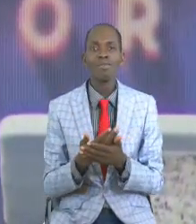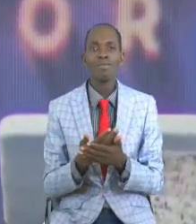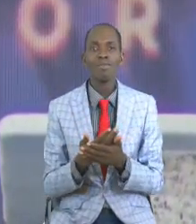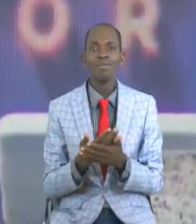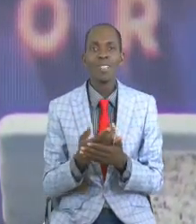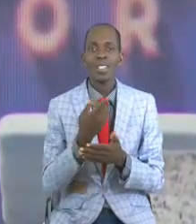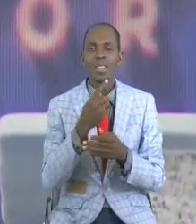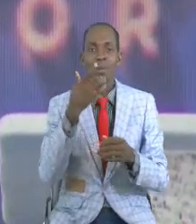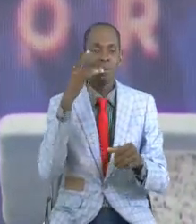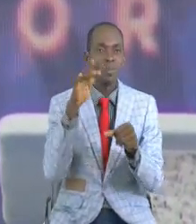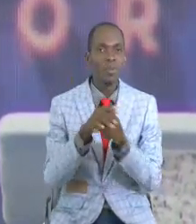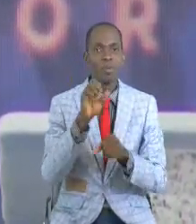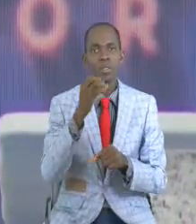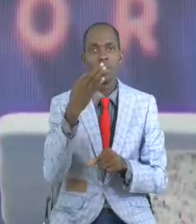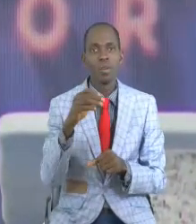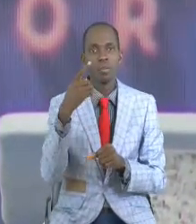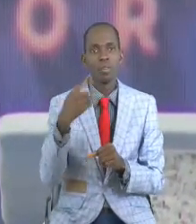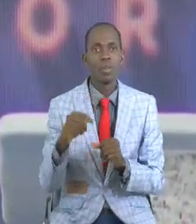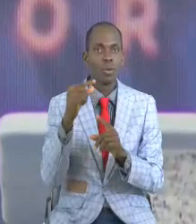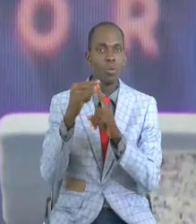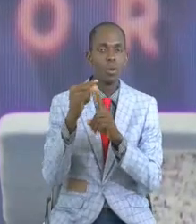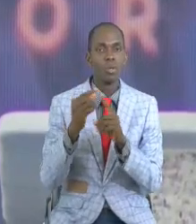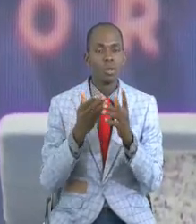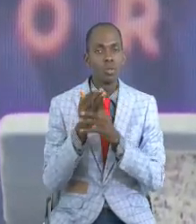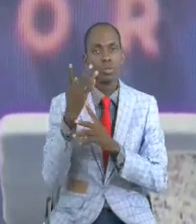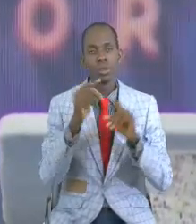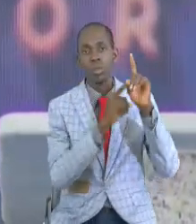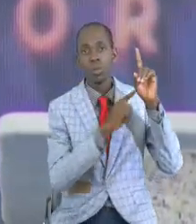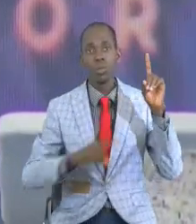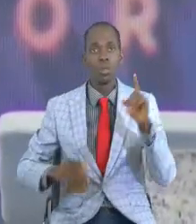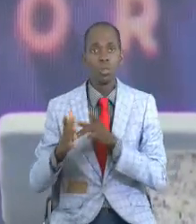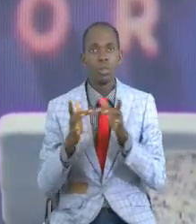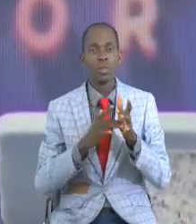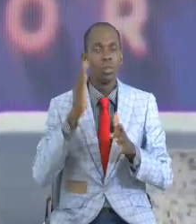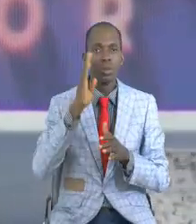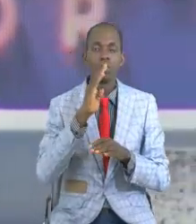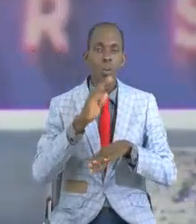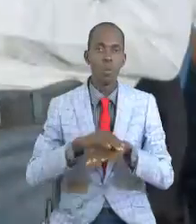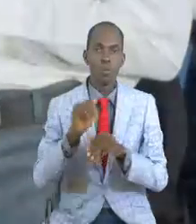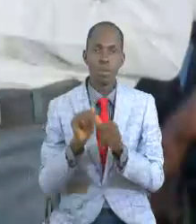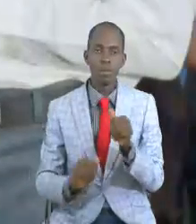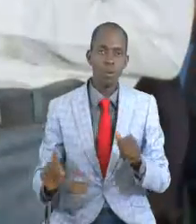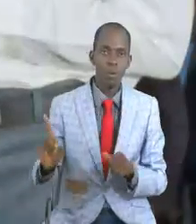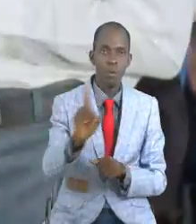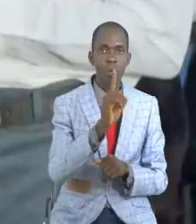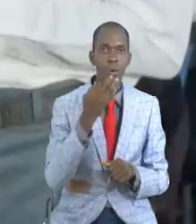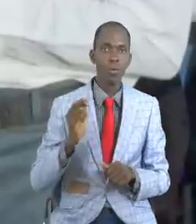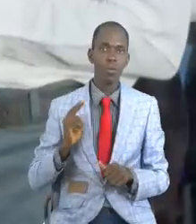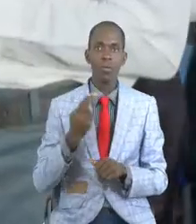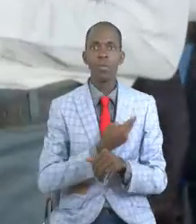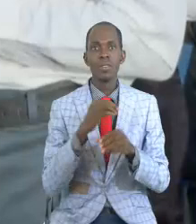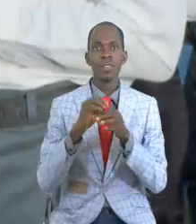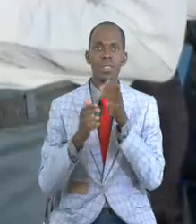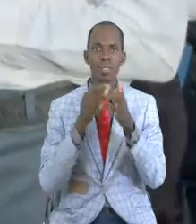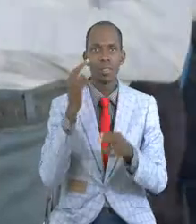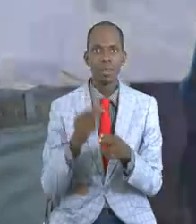promises of the word through the Lord Jesus will be upon every one of us in Jesus' name.